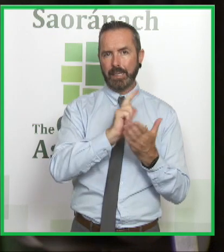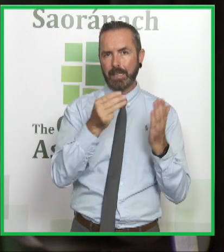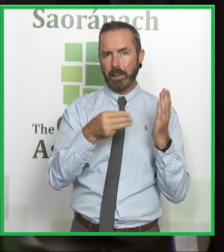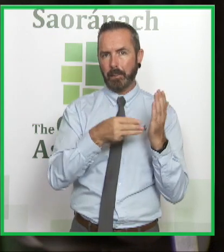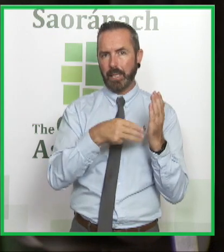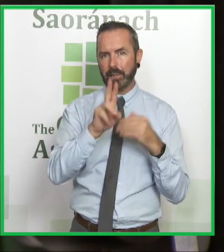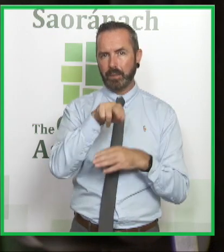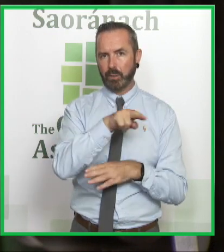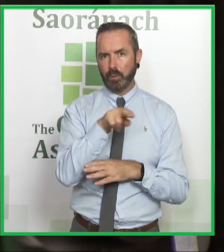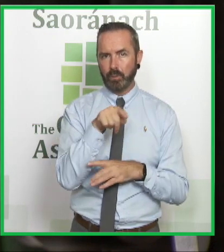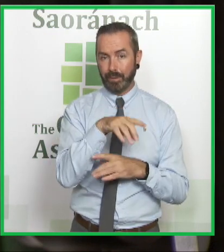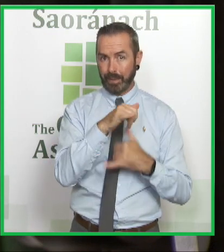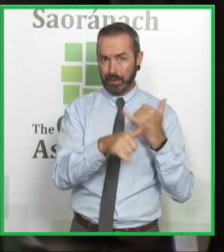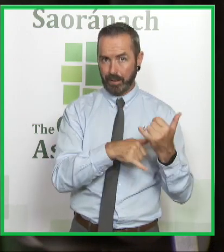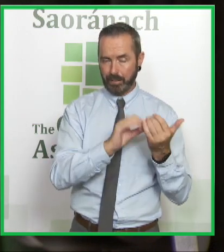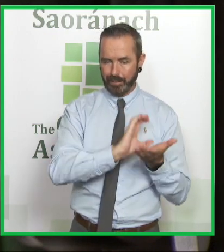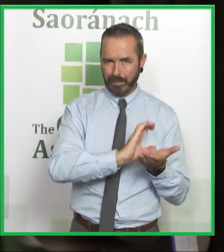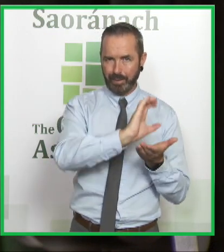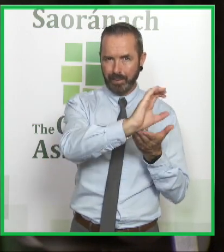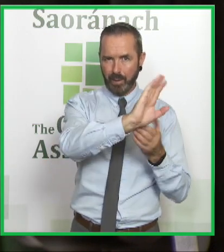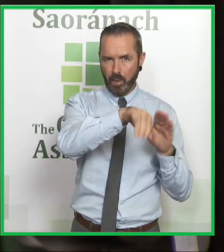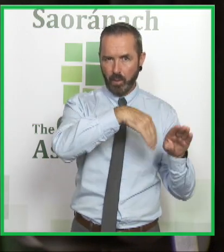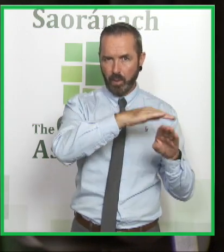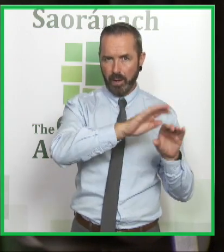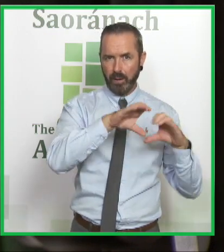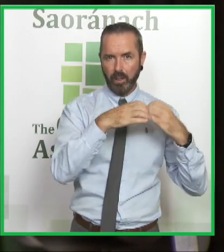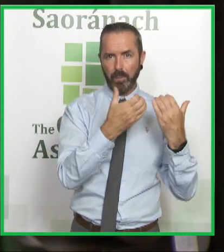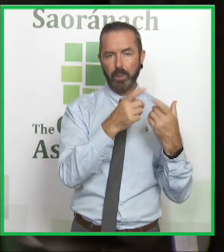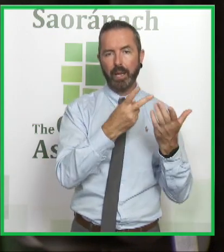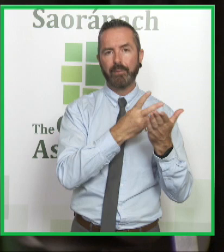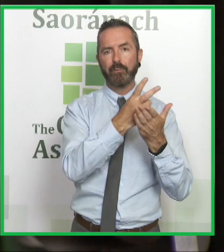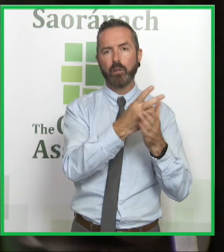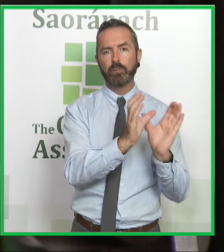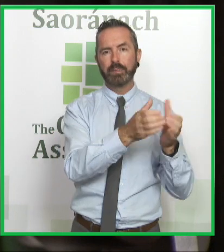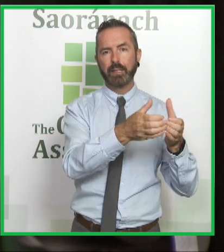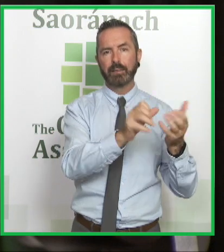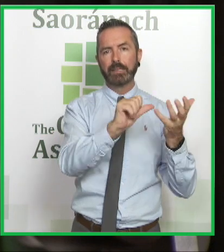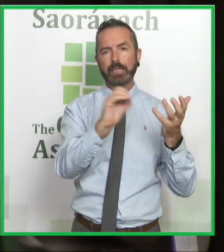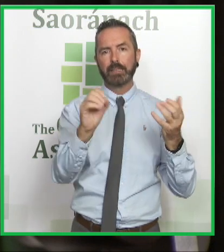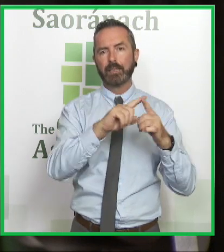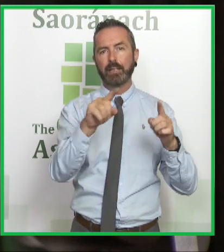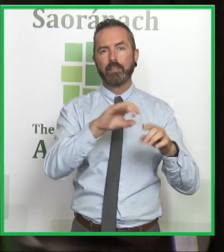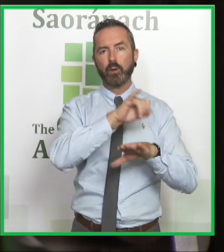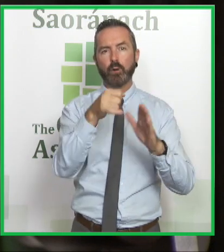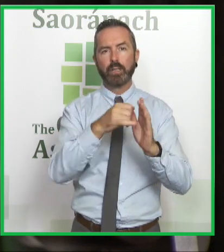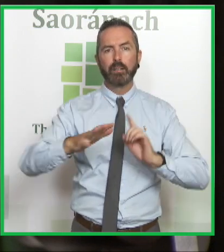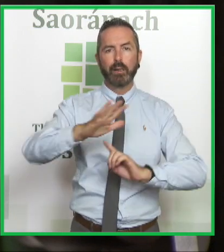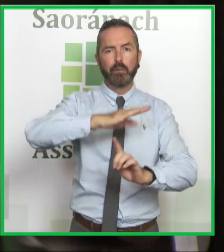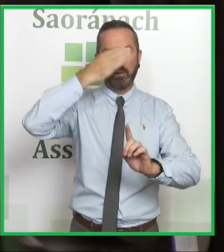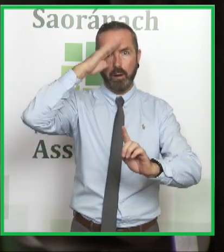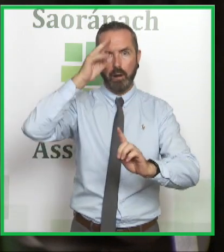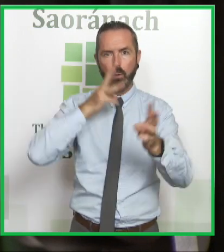year, to the community and voluntary sector, which is 60 organisations throughout the country who worked